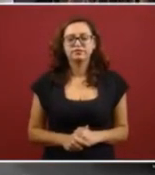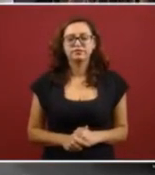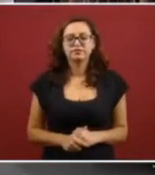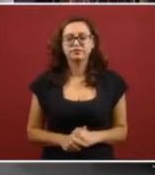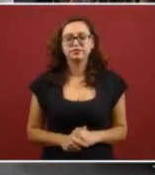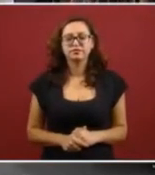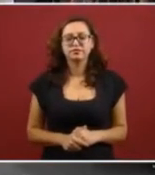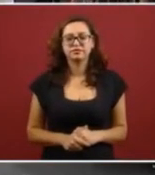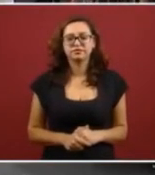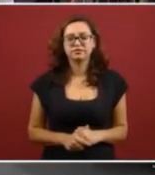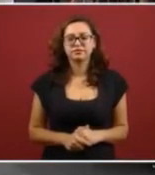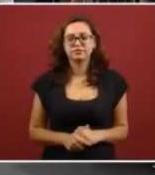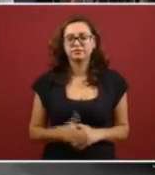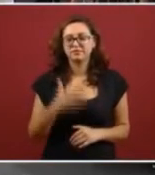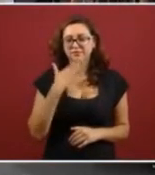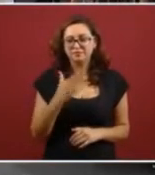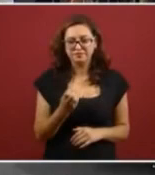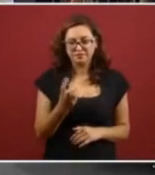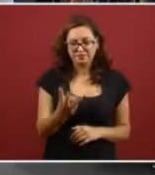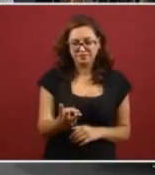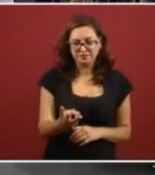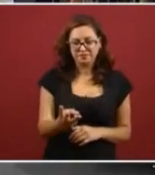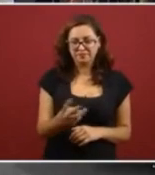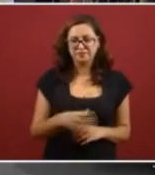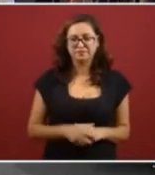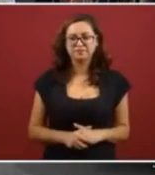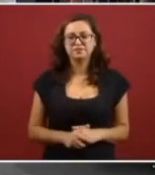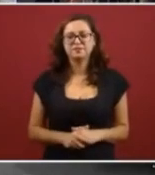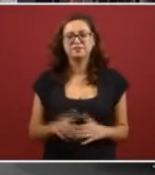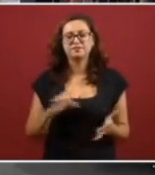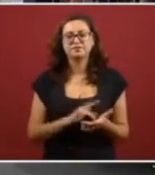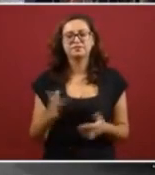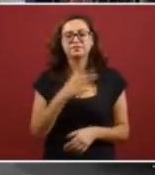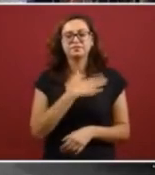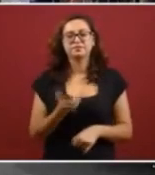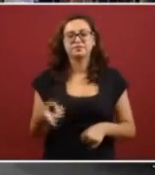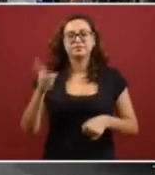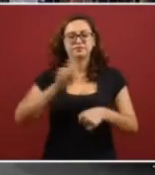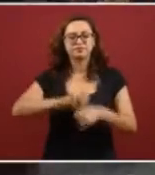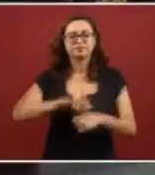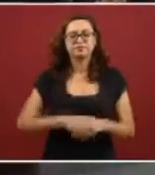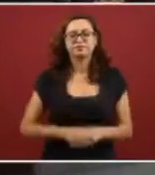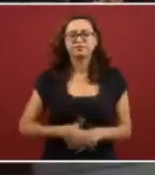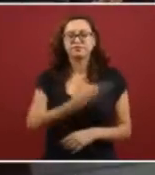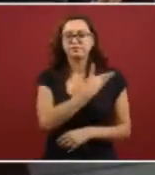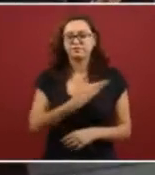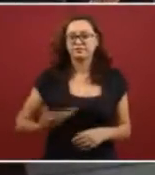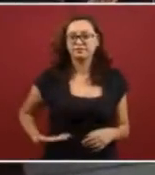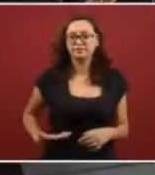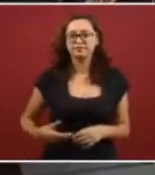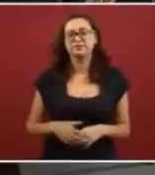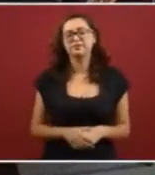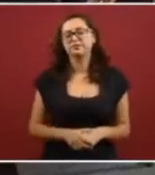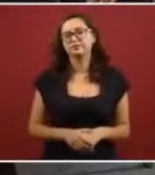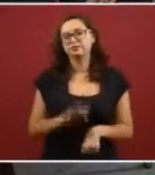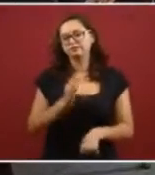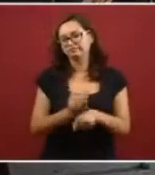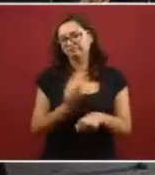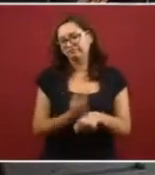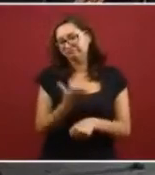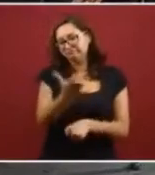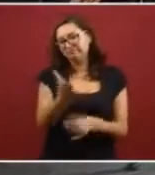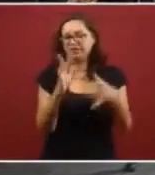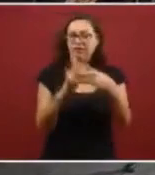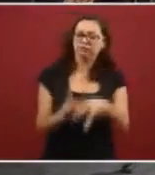De acuerdo. Tienes tres. So three gracias, more. Buenos días a todos. Presidente, con base en todo lo que nos ha compartido